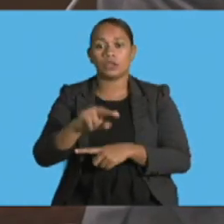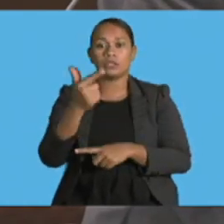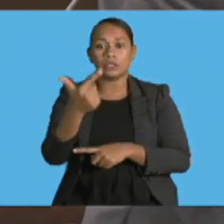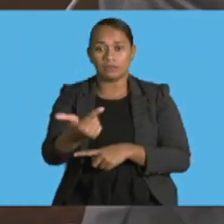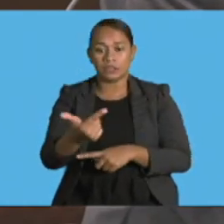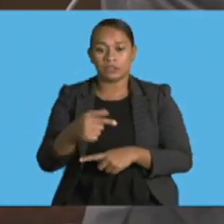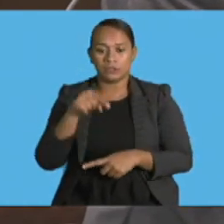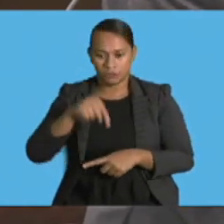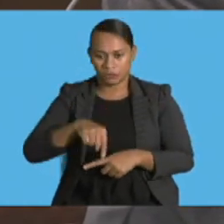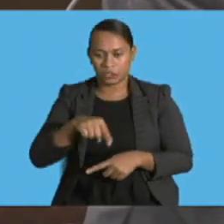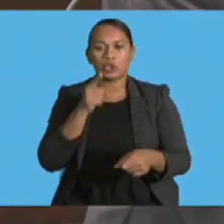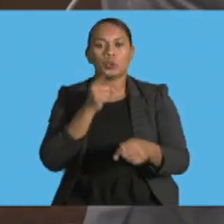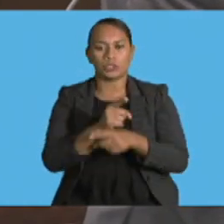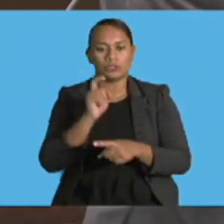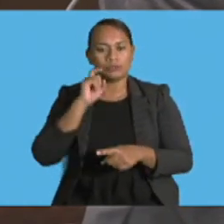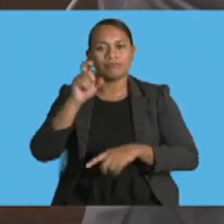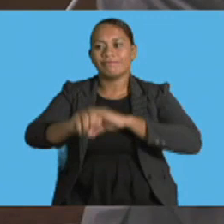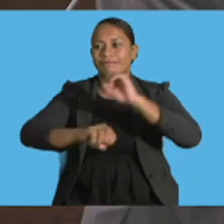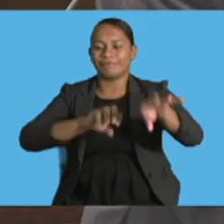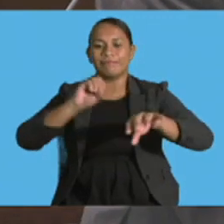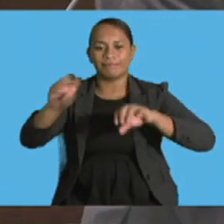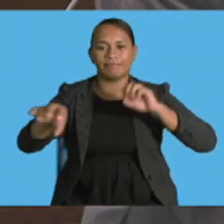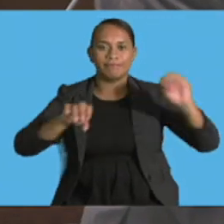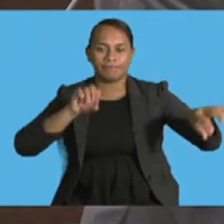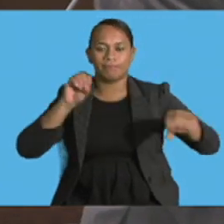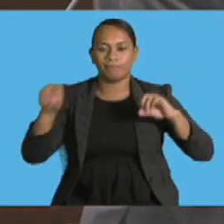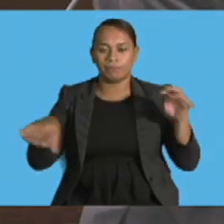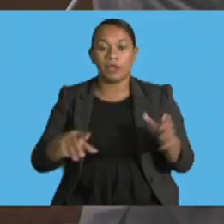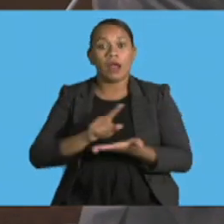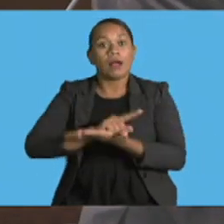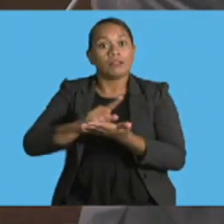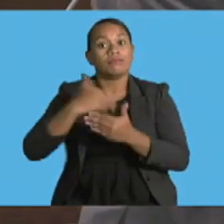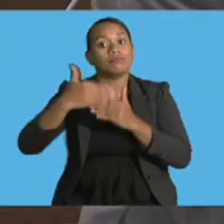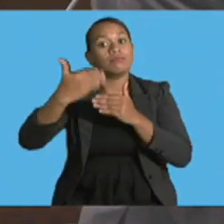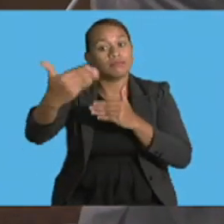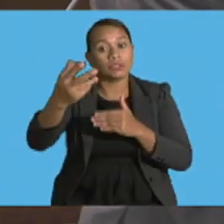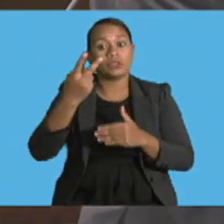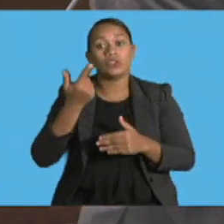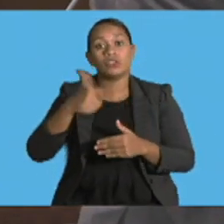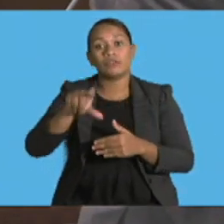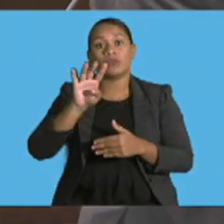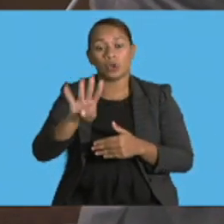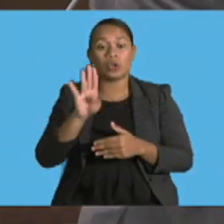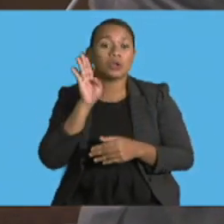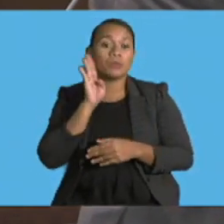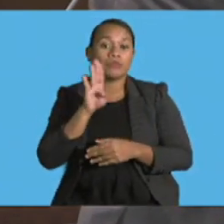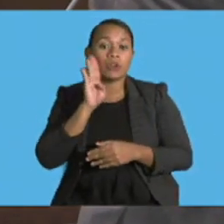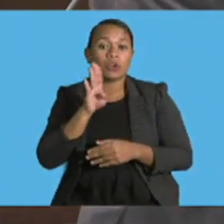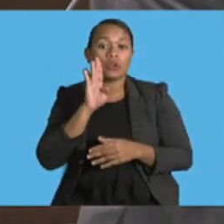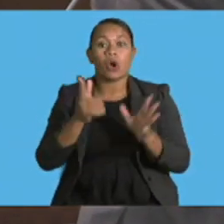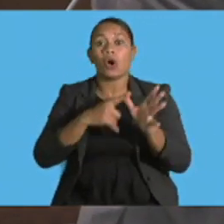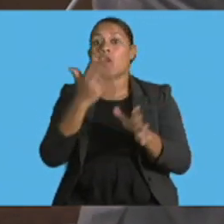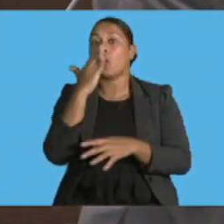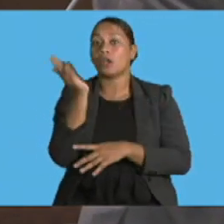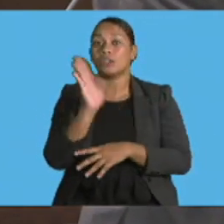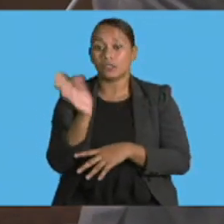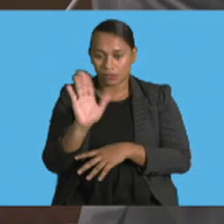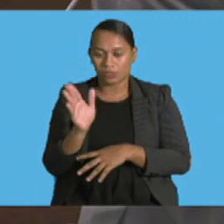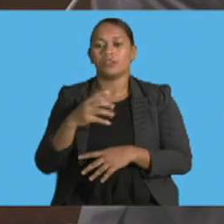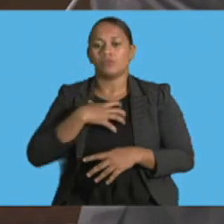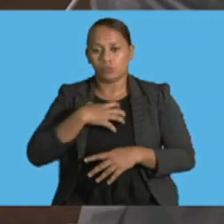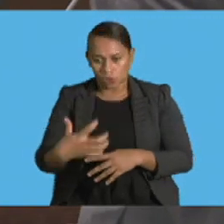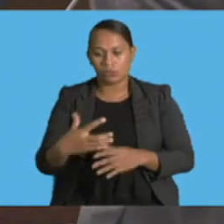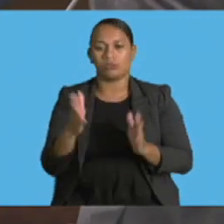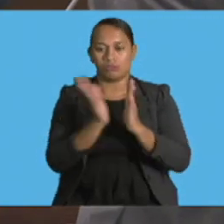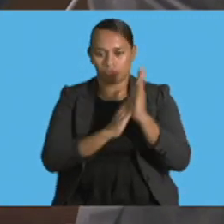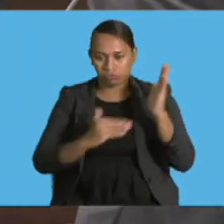week, while the rest of 74 will be delivered before end of August. Mr. Speaker, 3